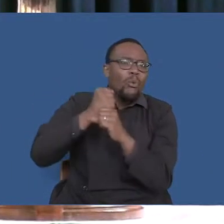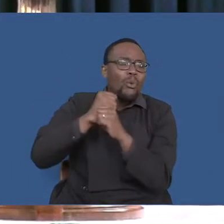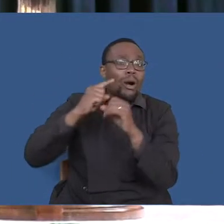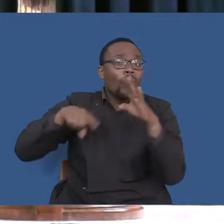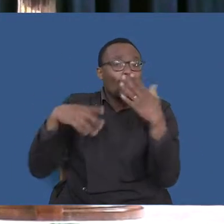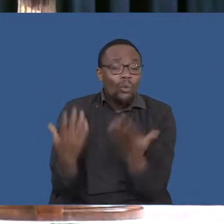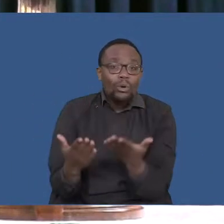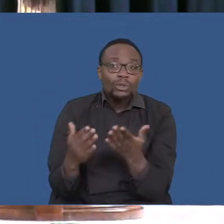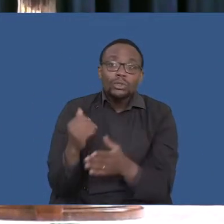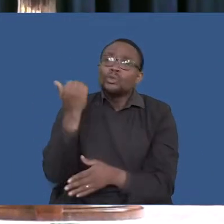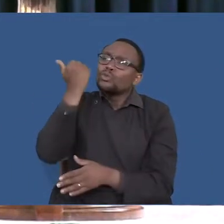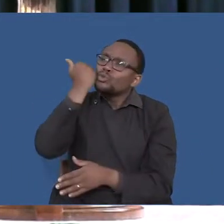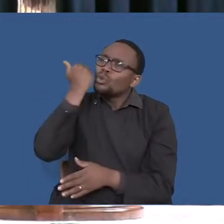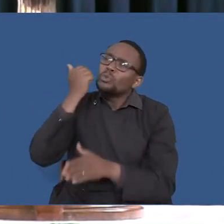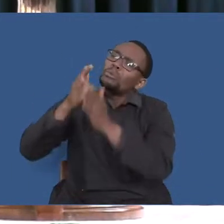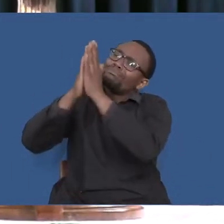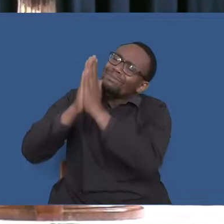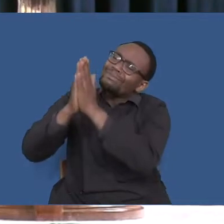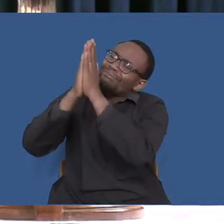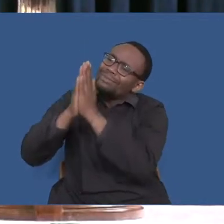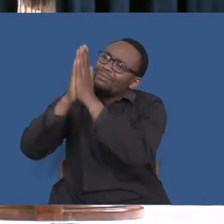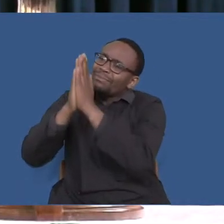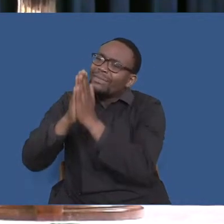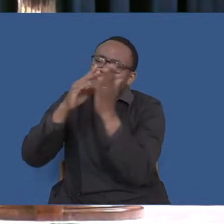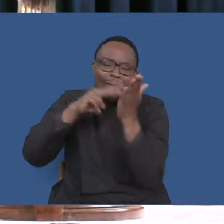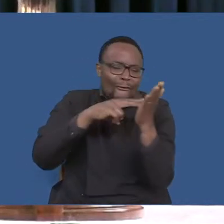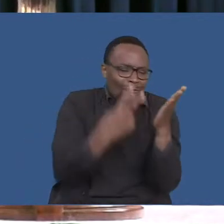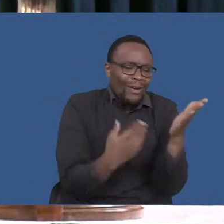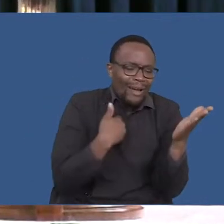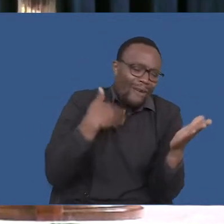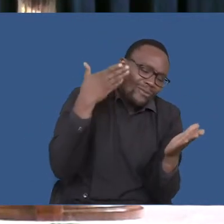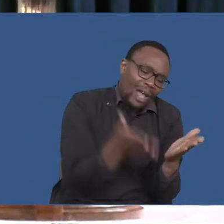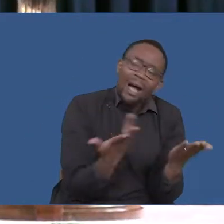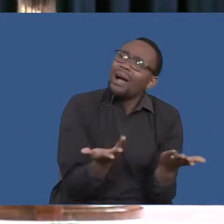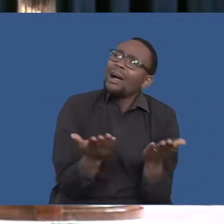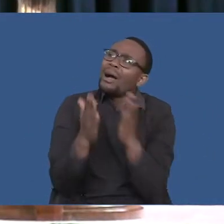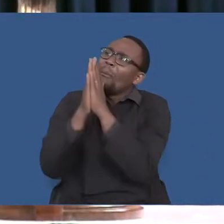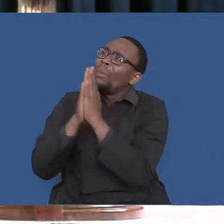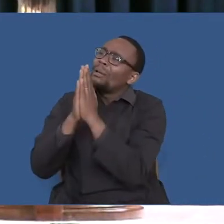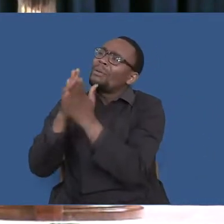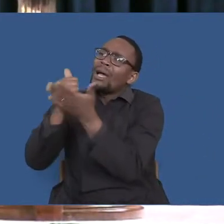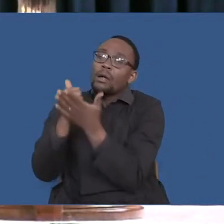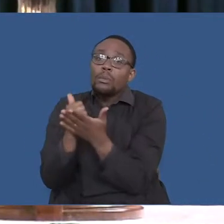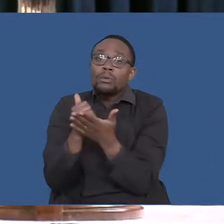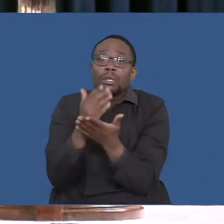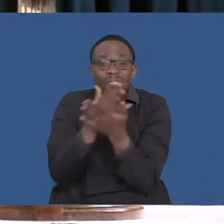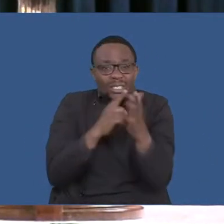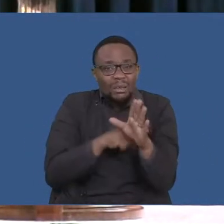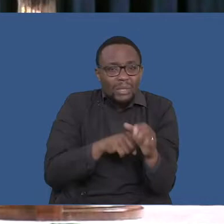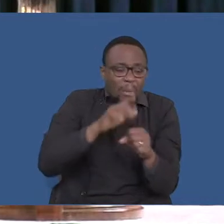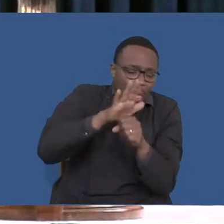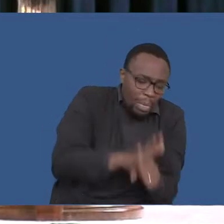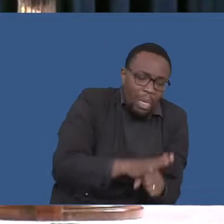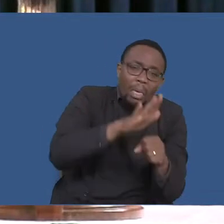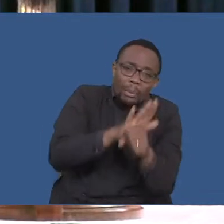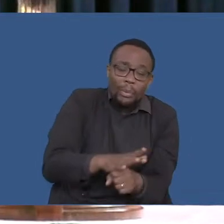that? Joshua calling on God. AI has defeated. You know, the fact that you have been knocked down does not mean that